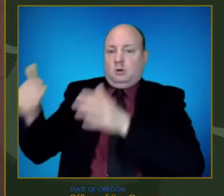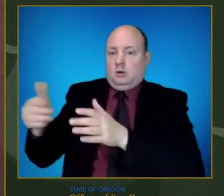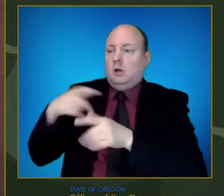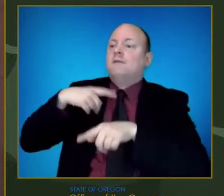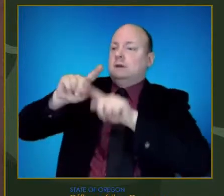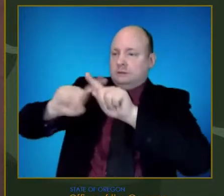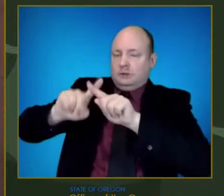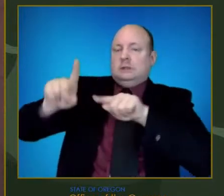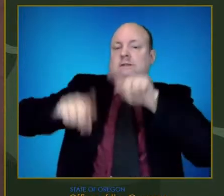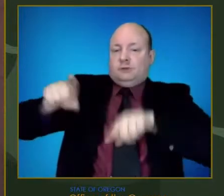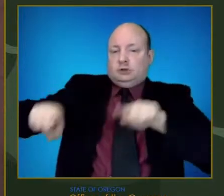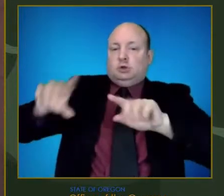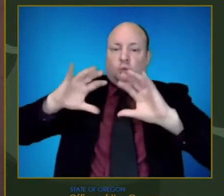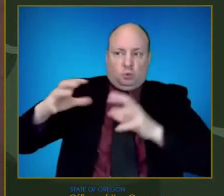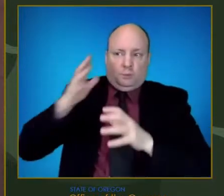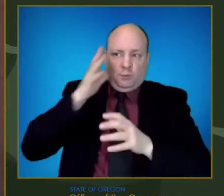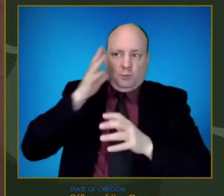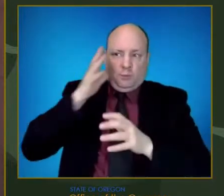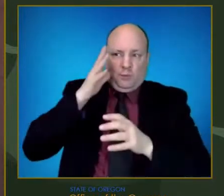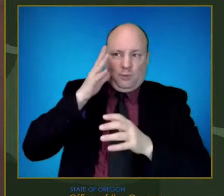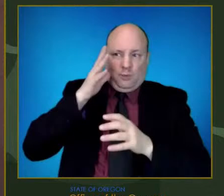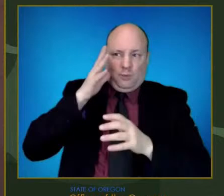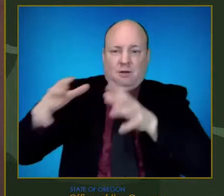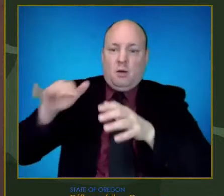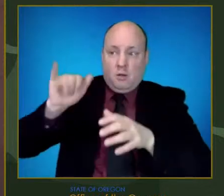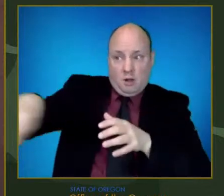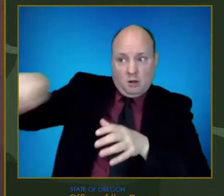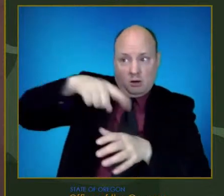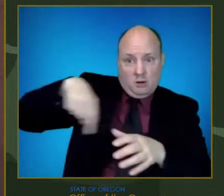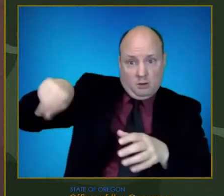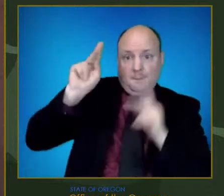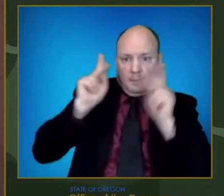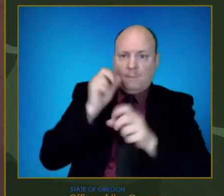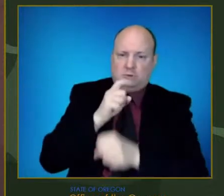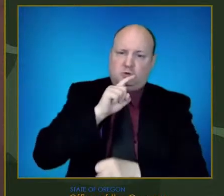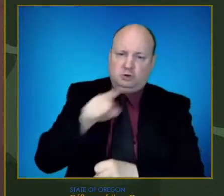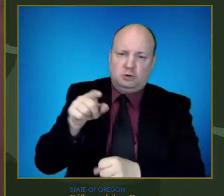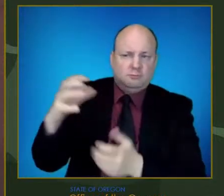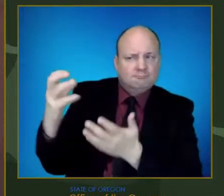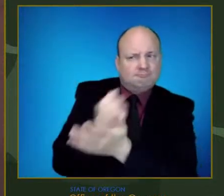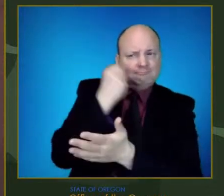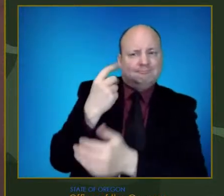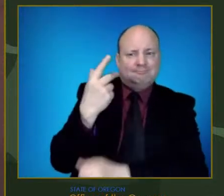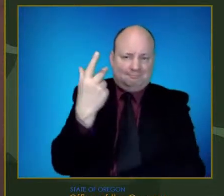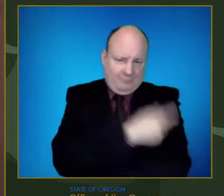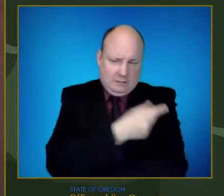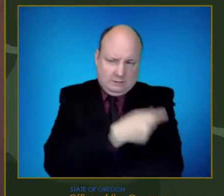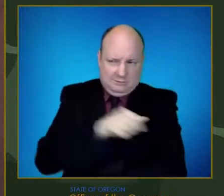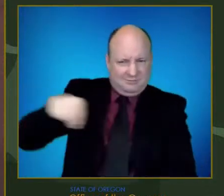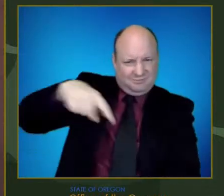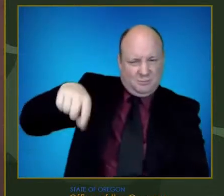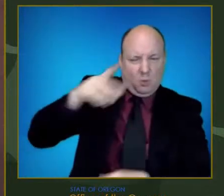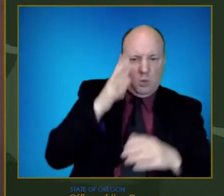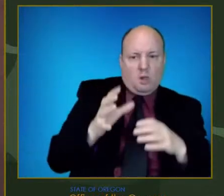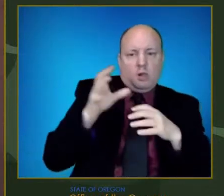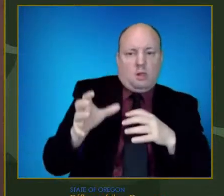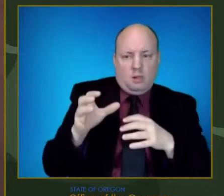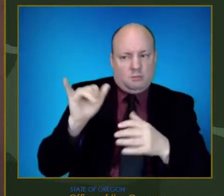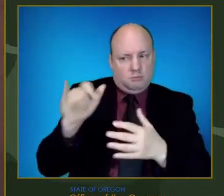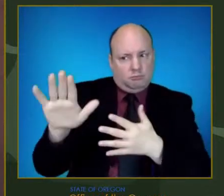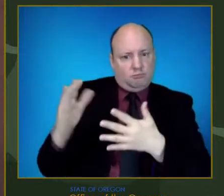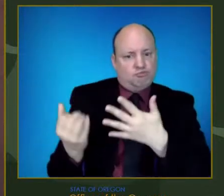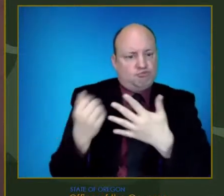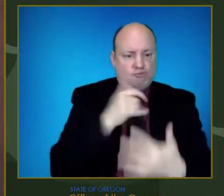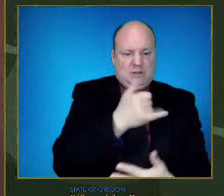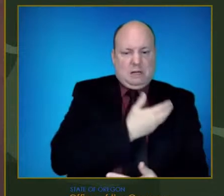that these vulnerable Oregonians get access to the vaccinations and are prioritized in our vaccination